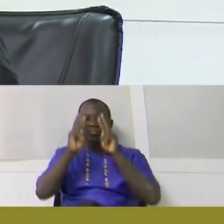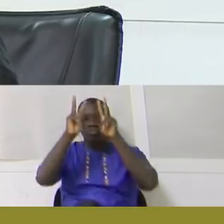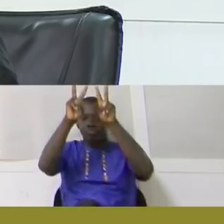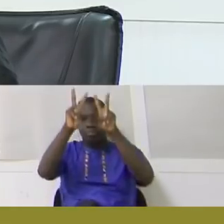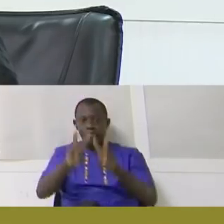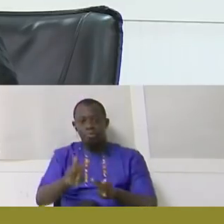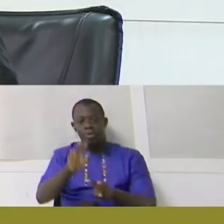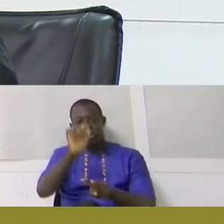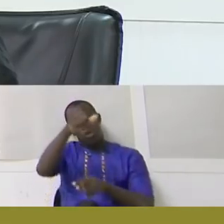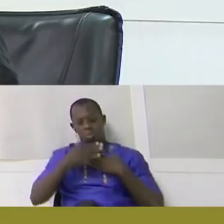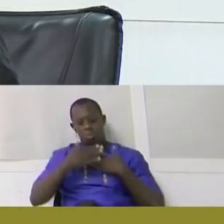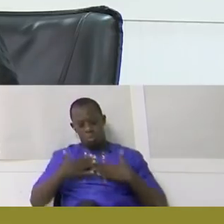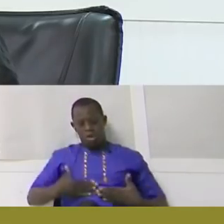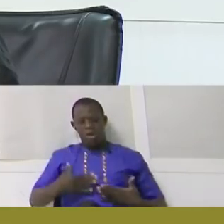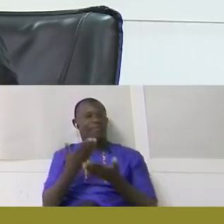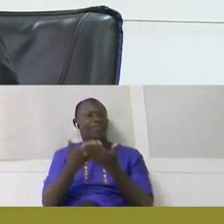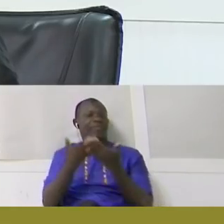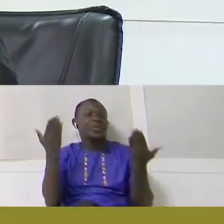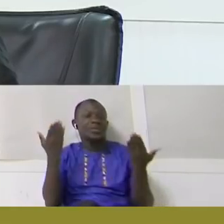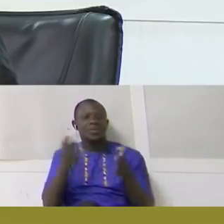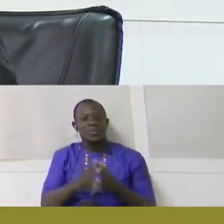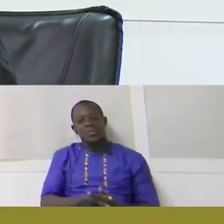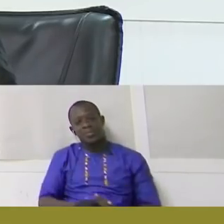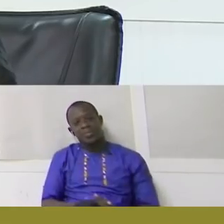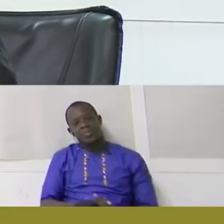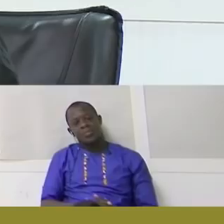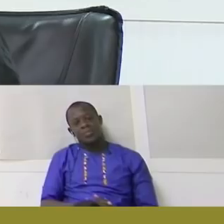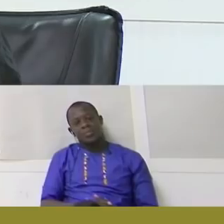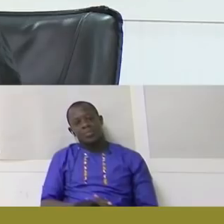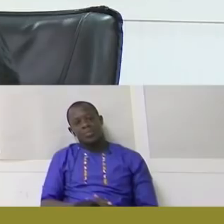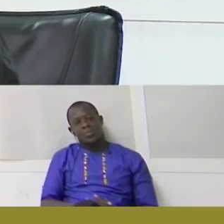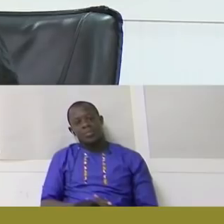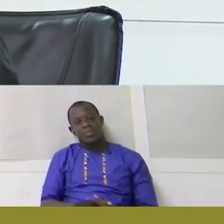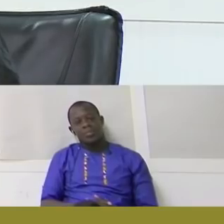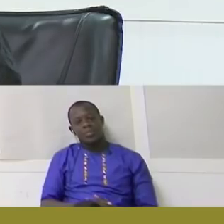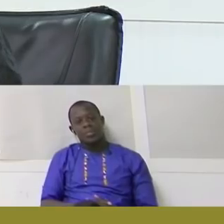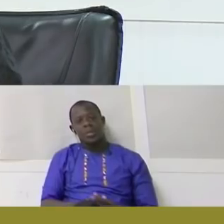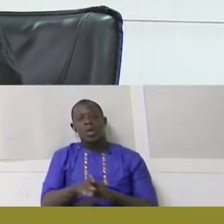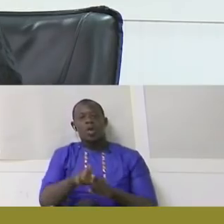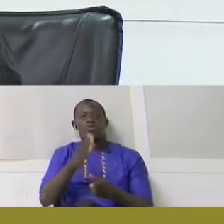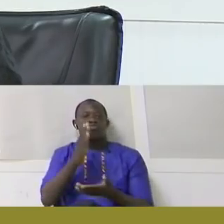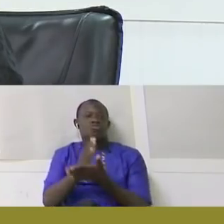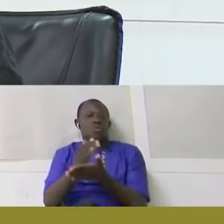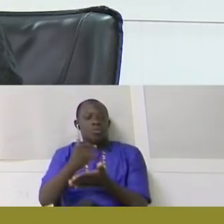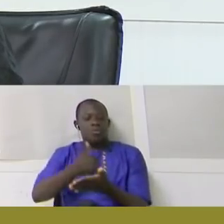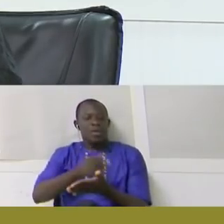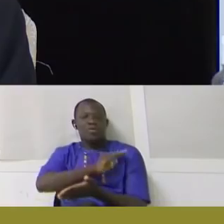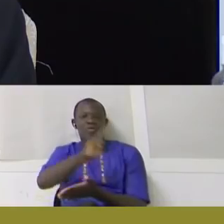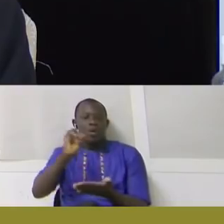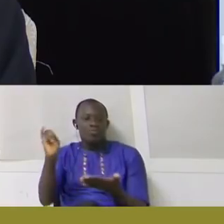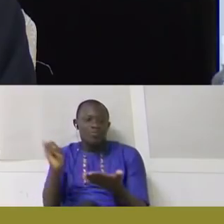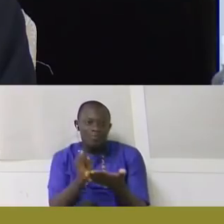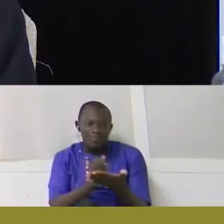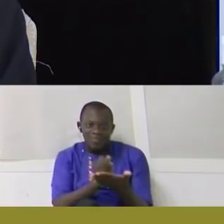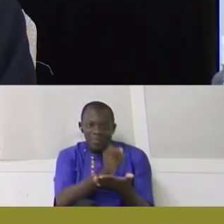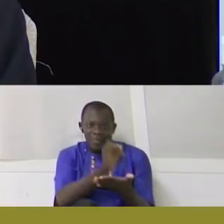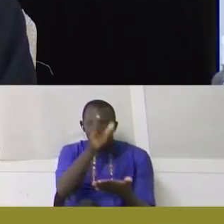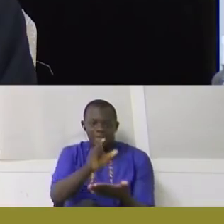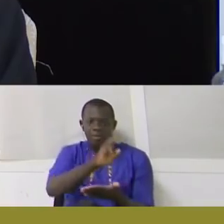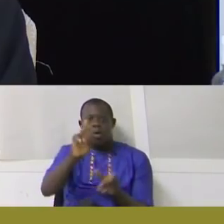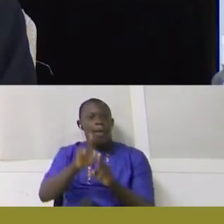Everywhere in the world people have seen your body. Te duma ustaz way xamna ne imam mu fi. I am not